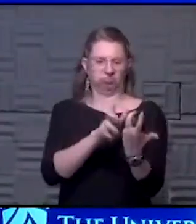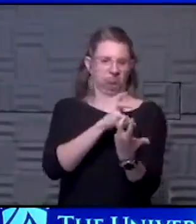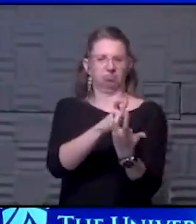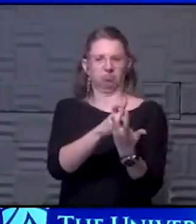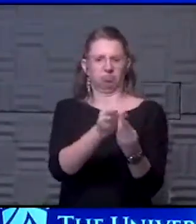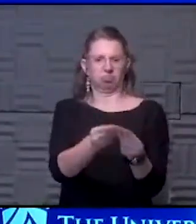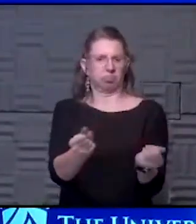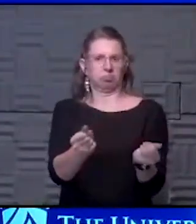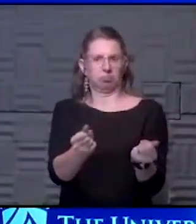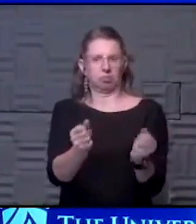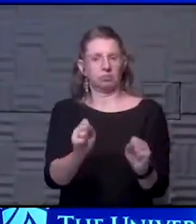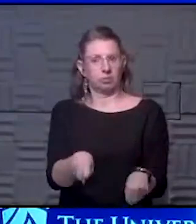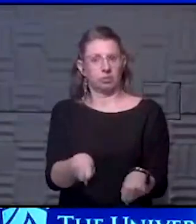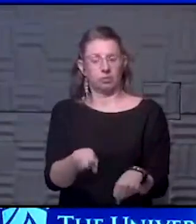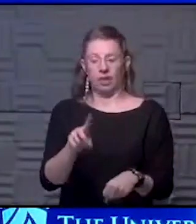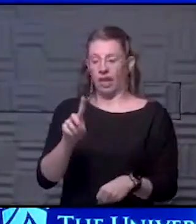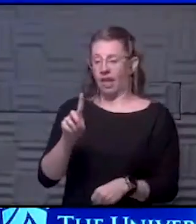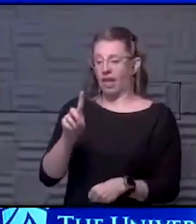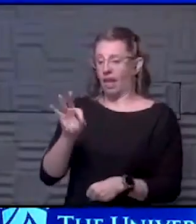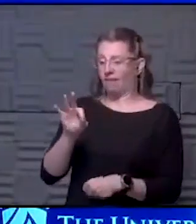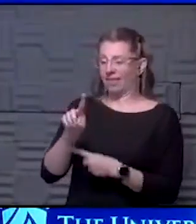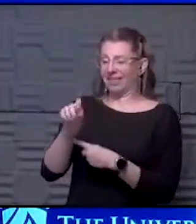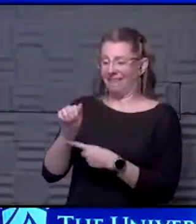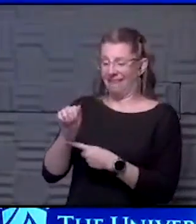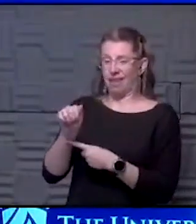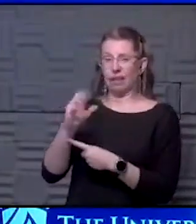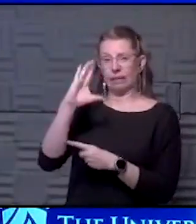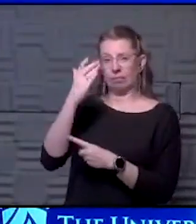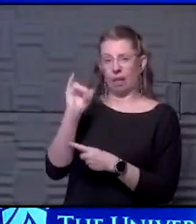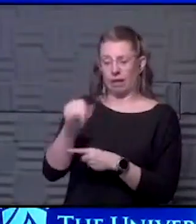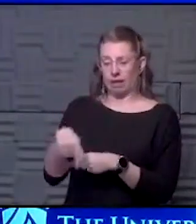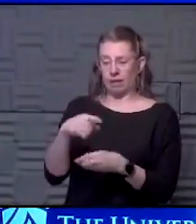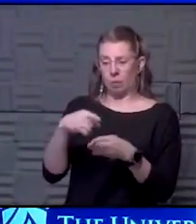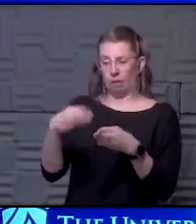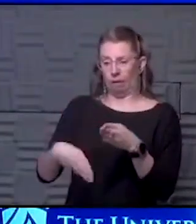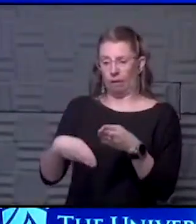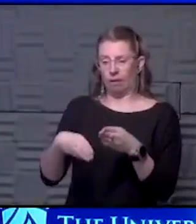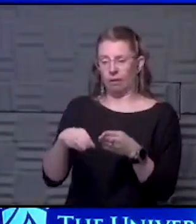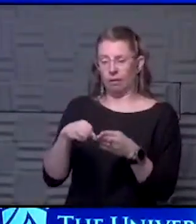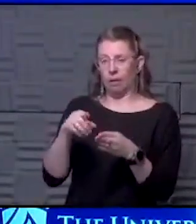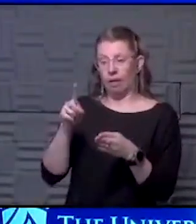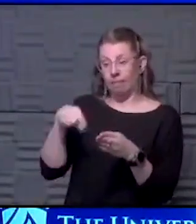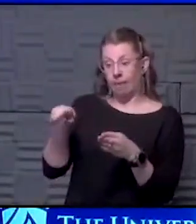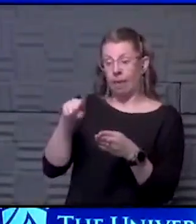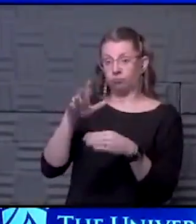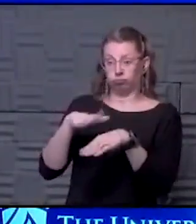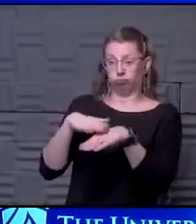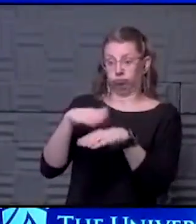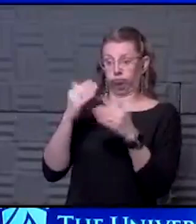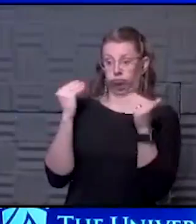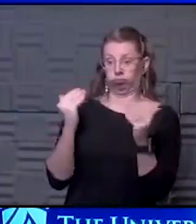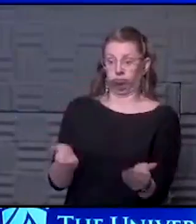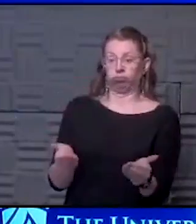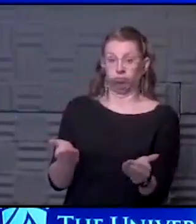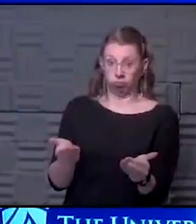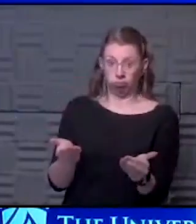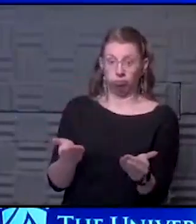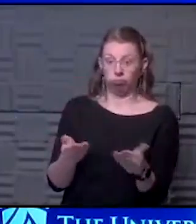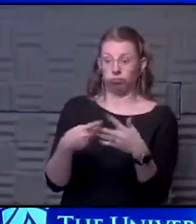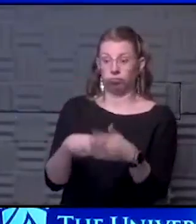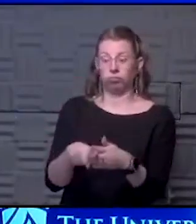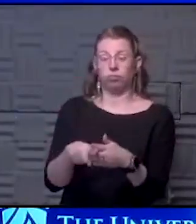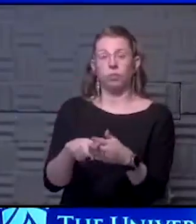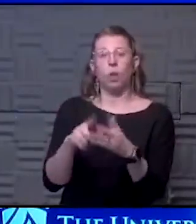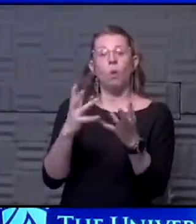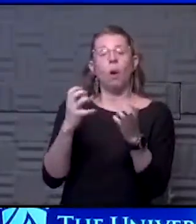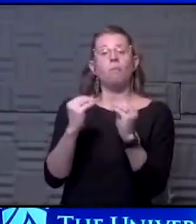going to be working against this. And the FDA, it sounded like to me this weekend, was signaling they were going to let them do that. Mm-hmm. They wanted to see a little bit